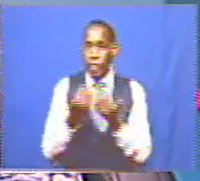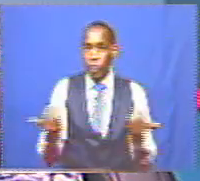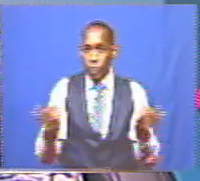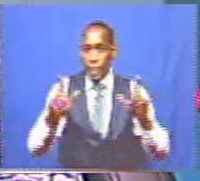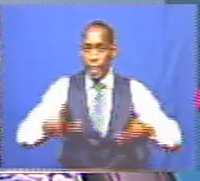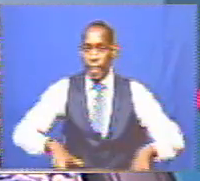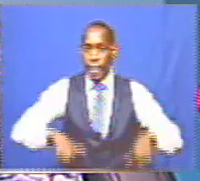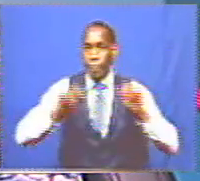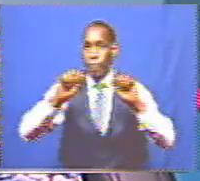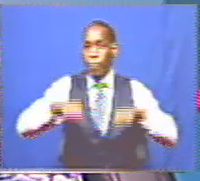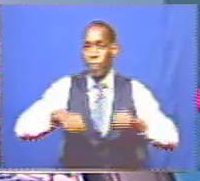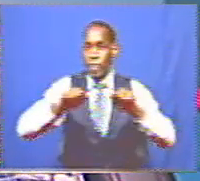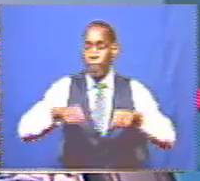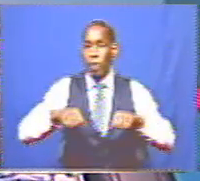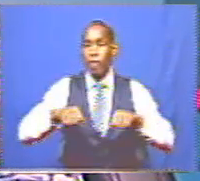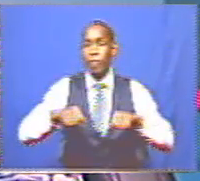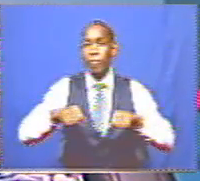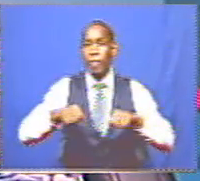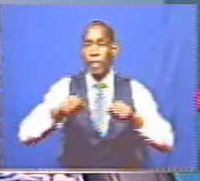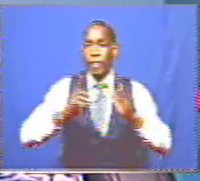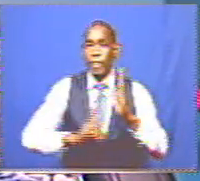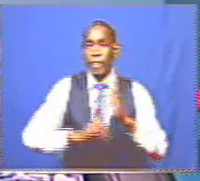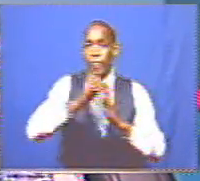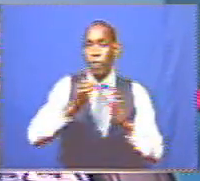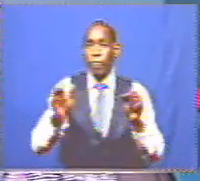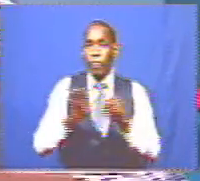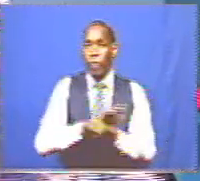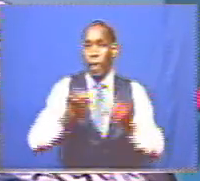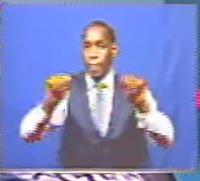live so that they're able to develop their full potential.